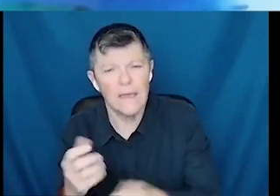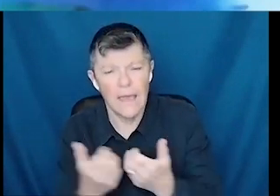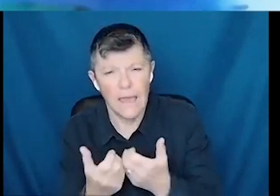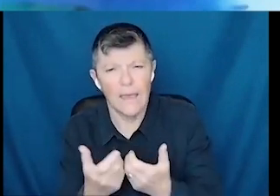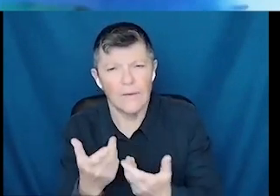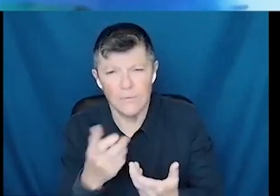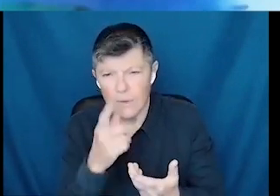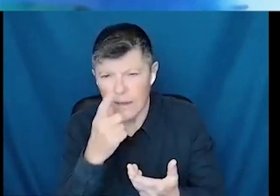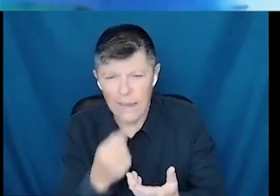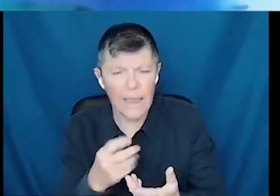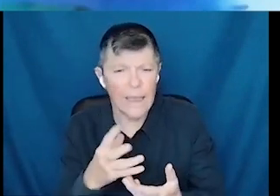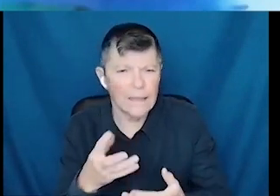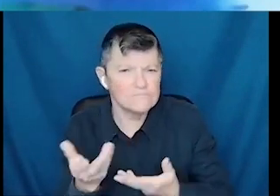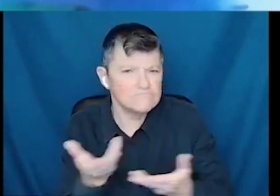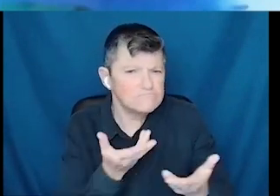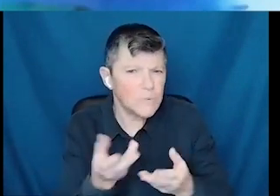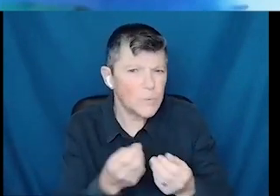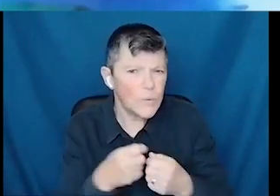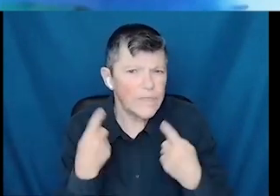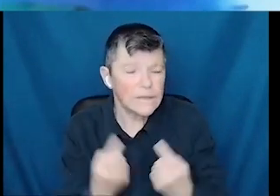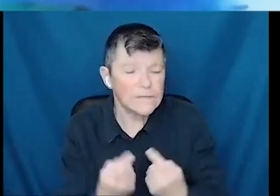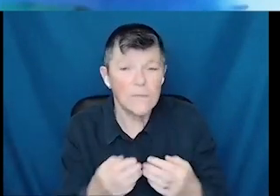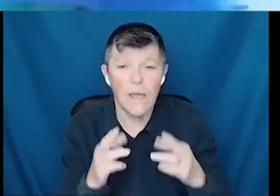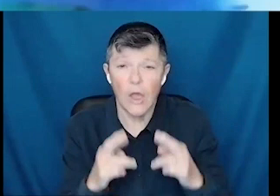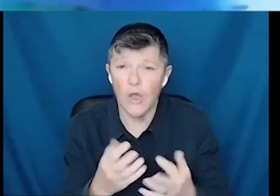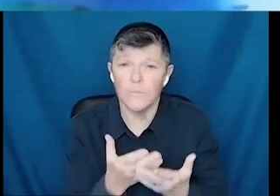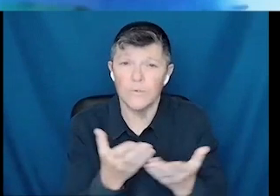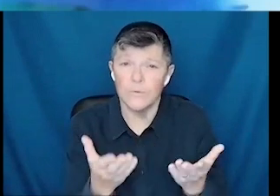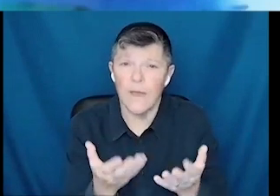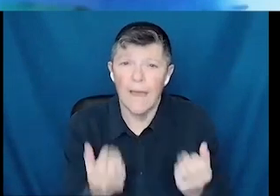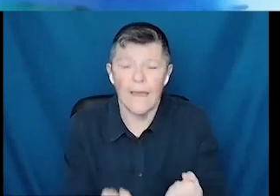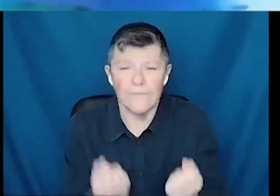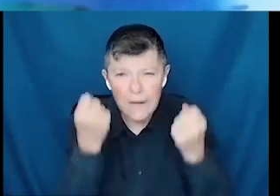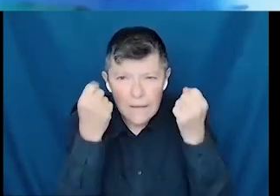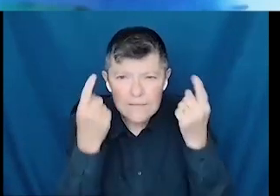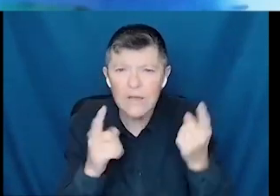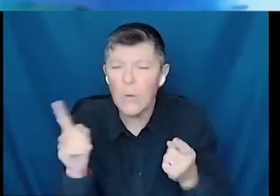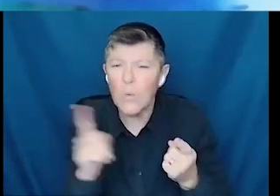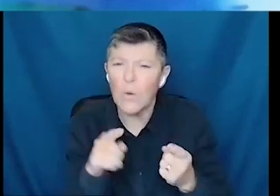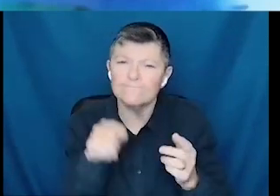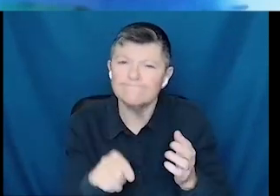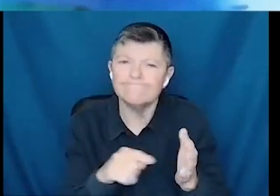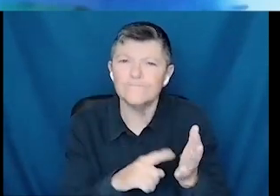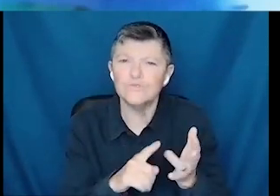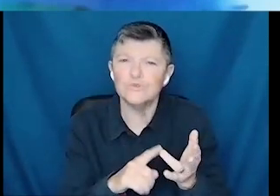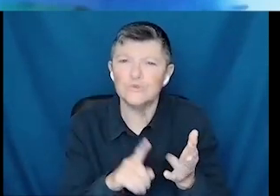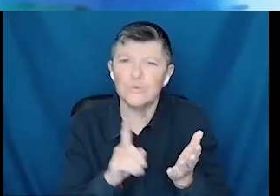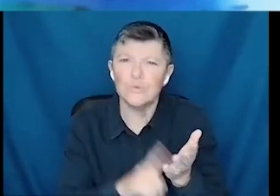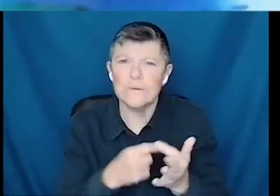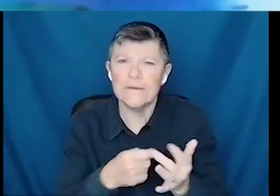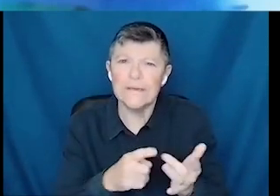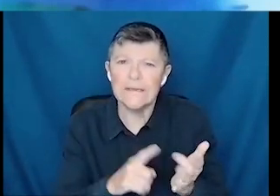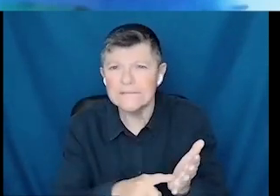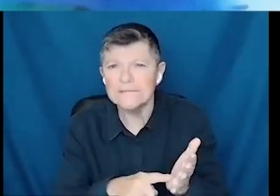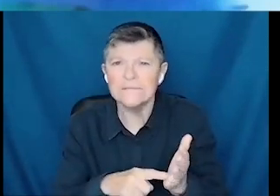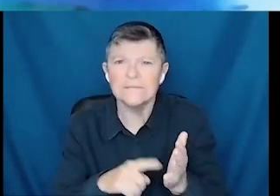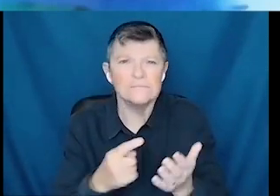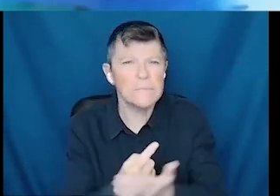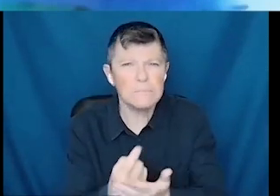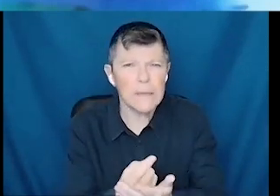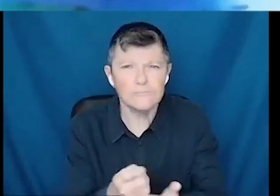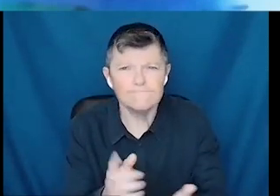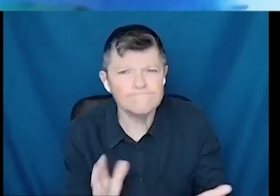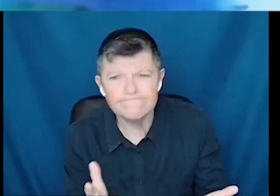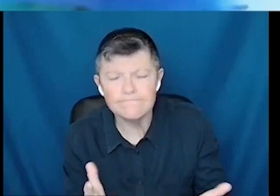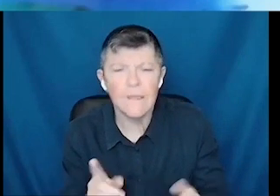we'll get to that. But I hope you get a sense of what this toolkit is about, and that you could also see that it